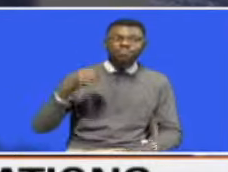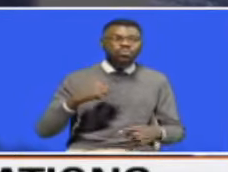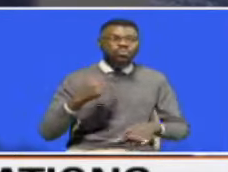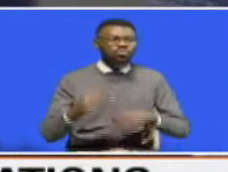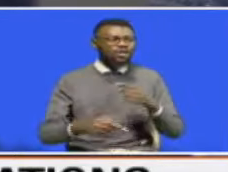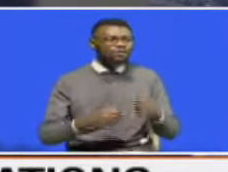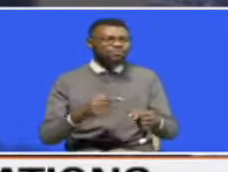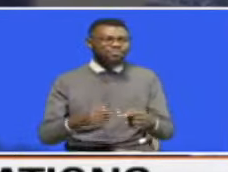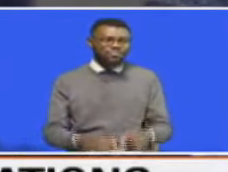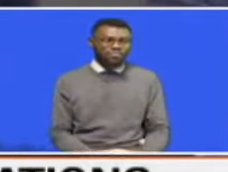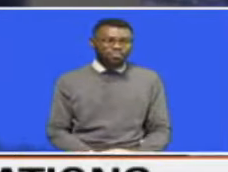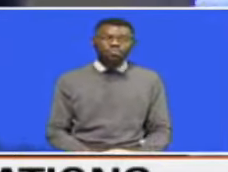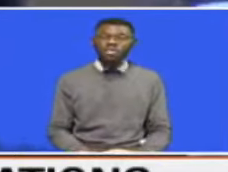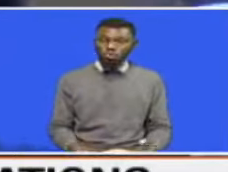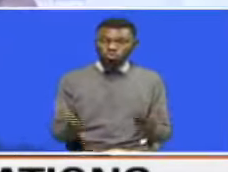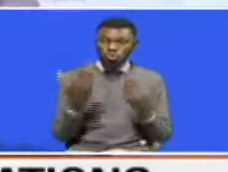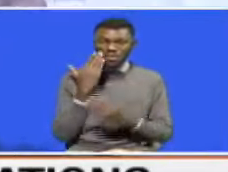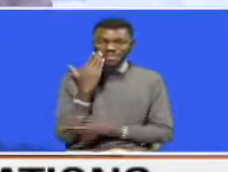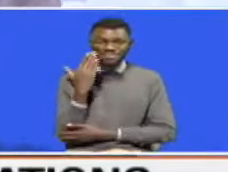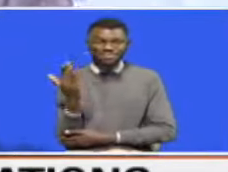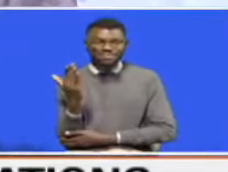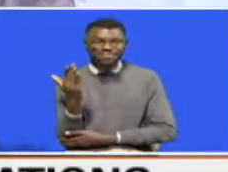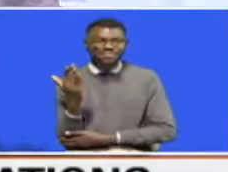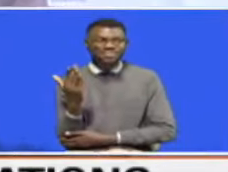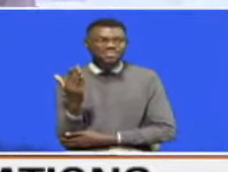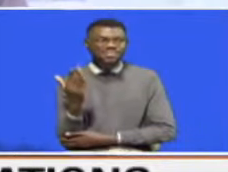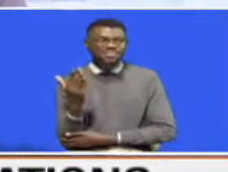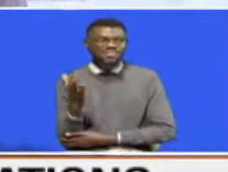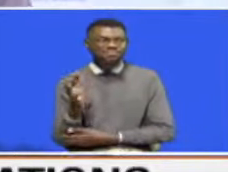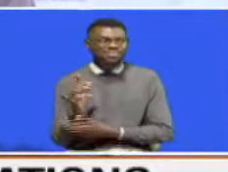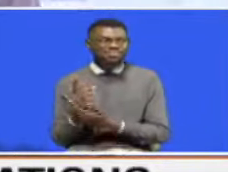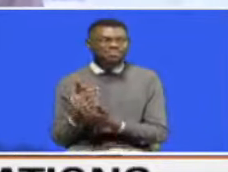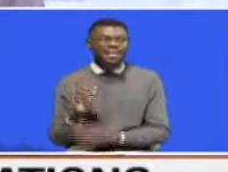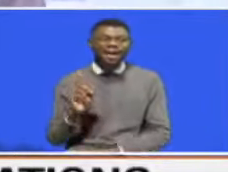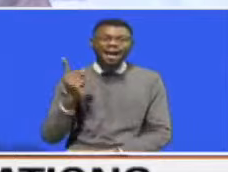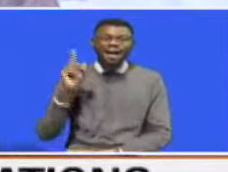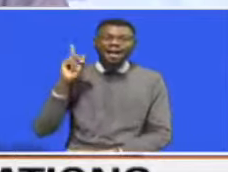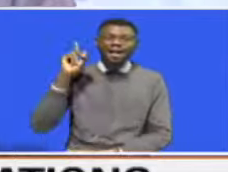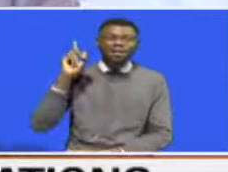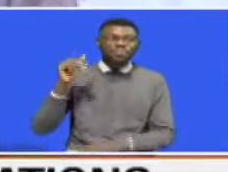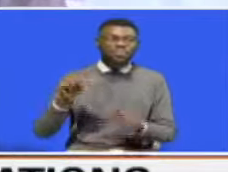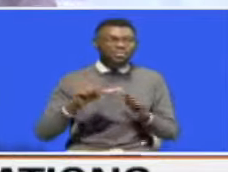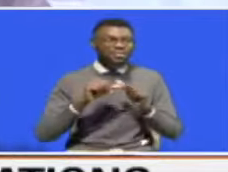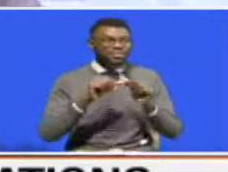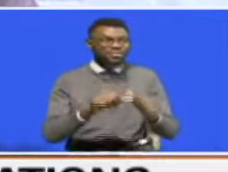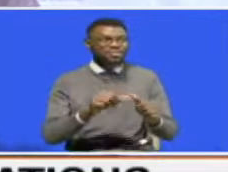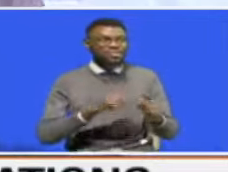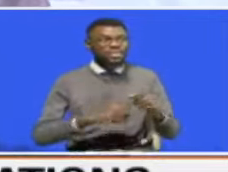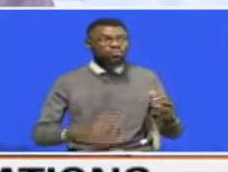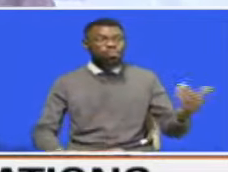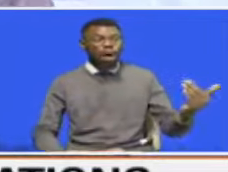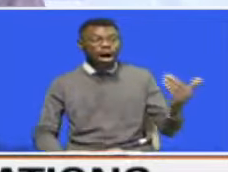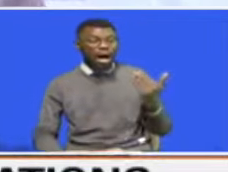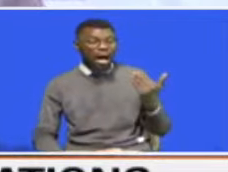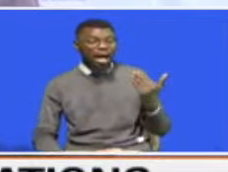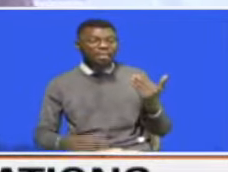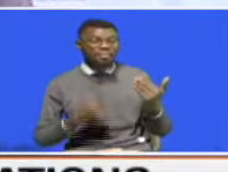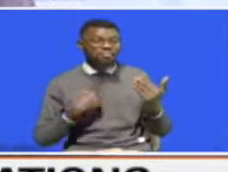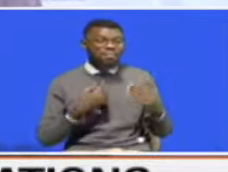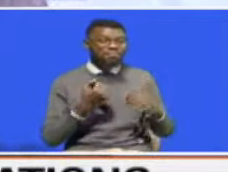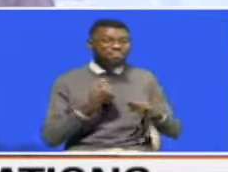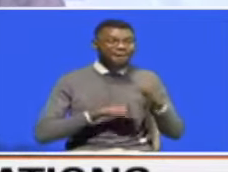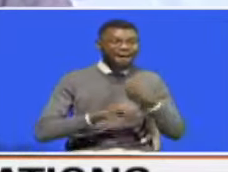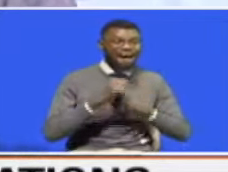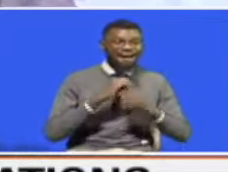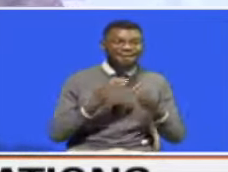graphical representation, and you can see where the numbers are going on an upward trend. So John, when you ask me what we're going to do today, I think